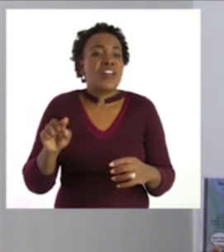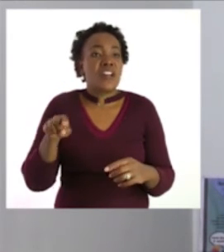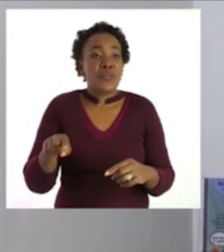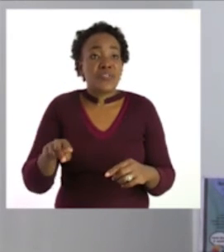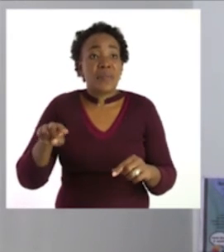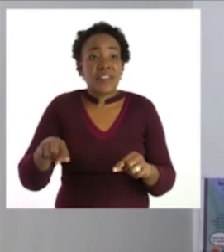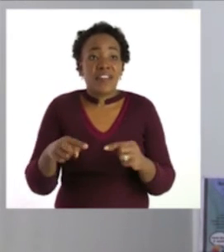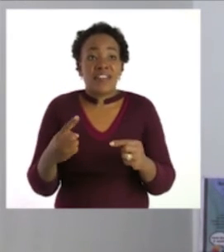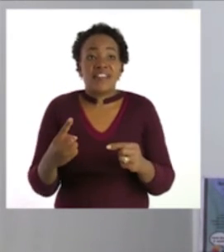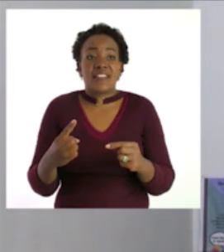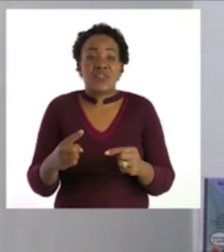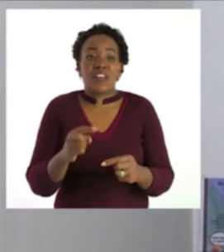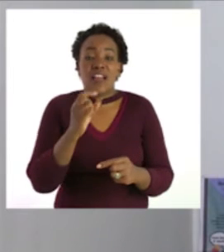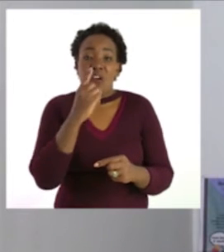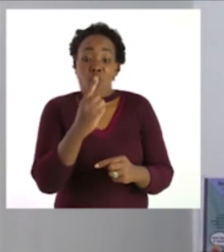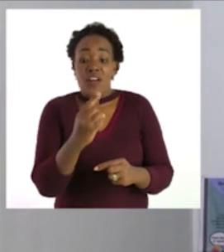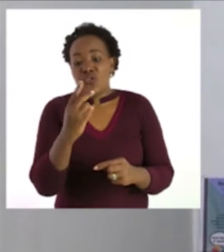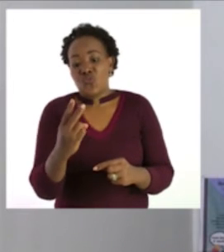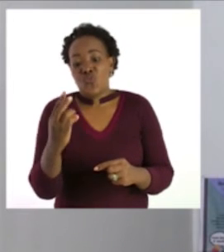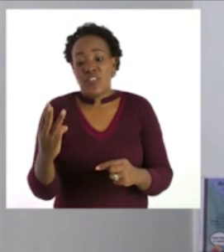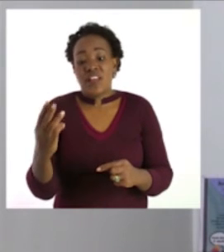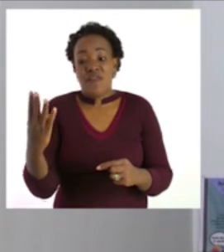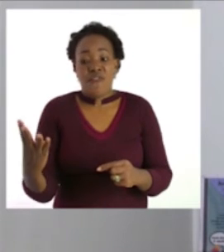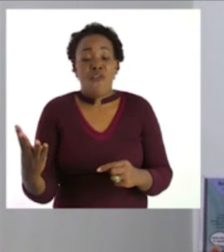that you can count. Those are